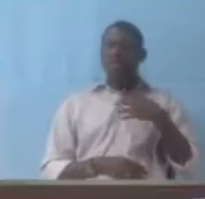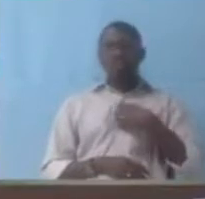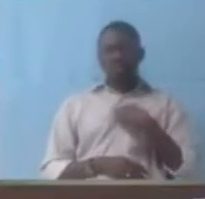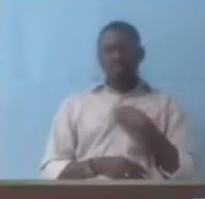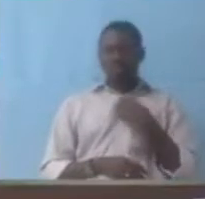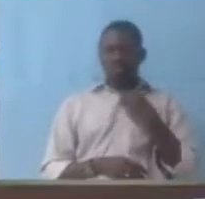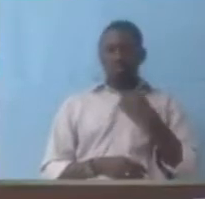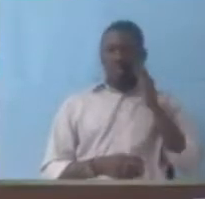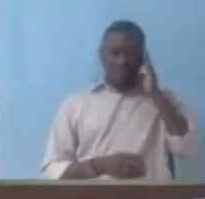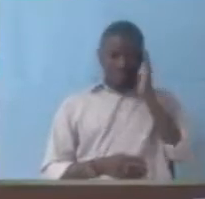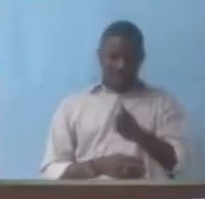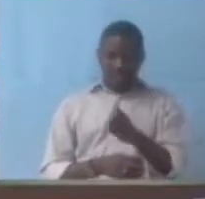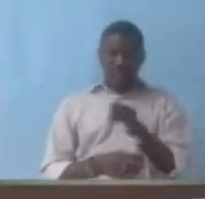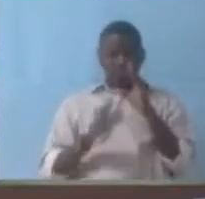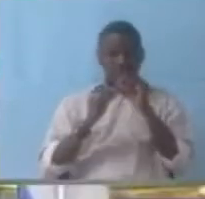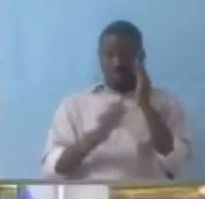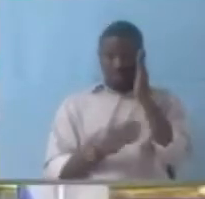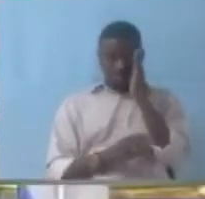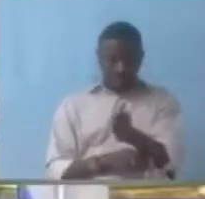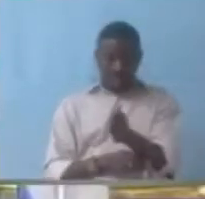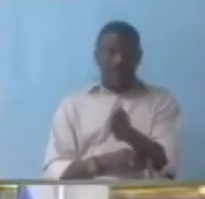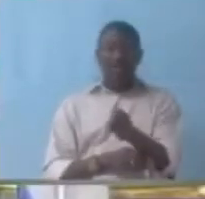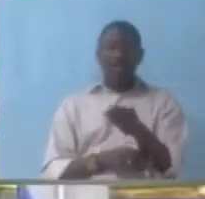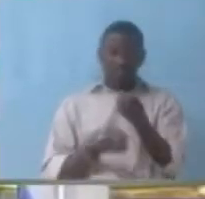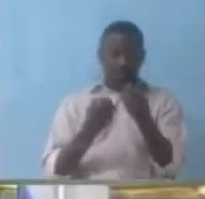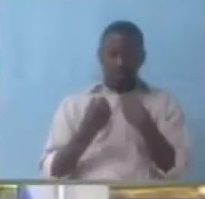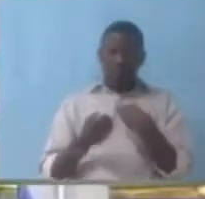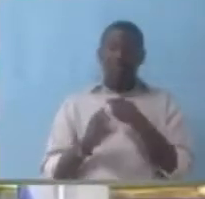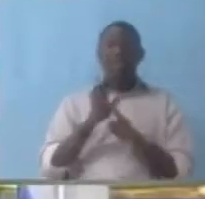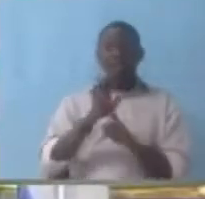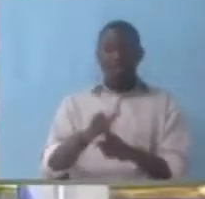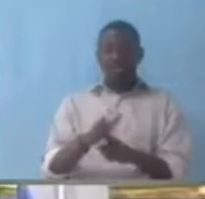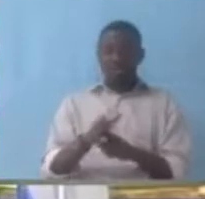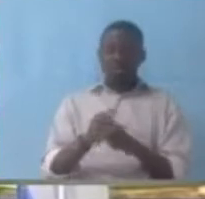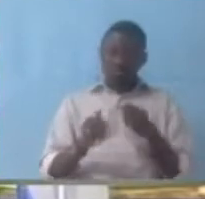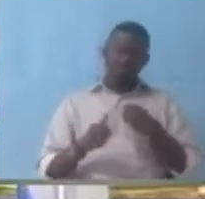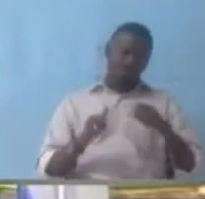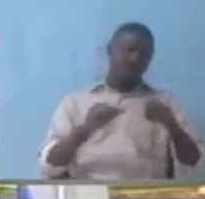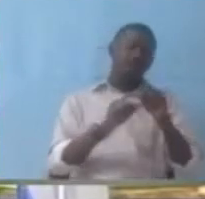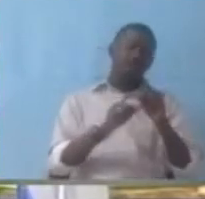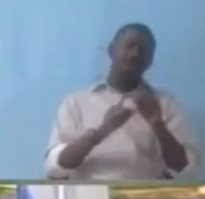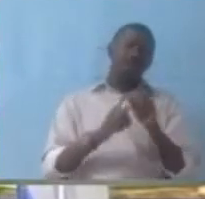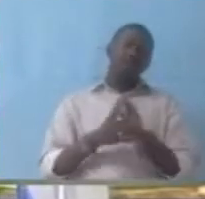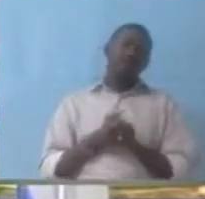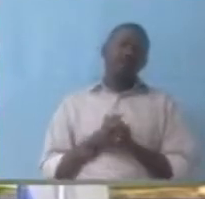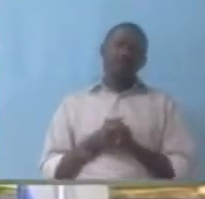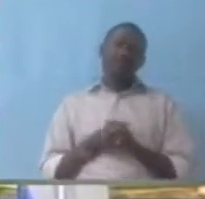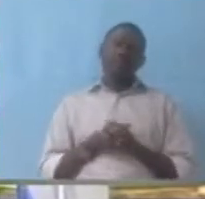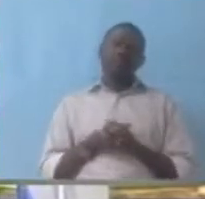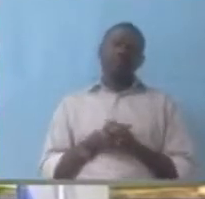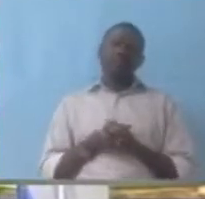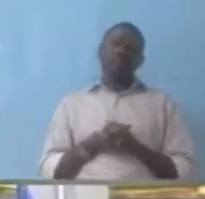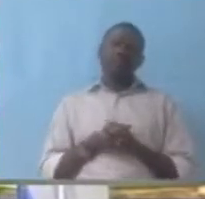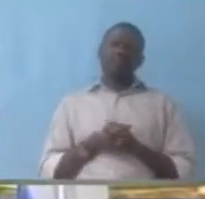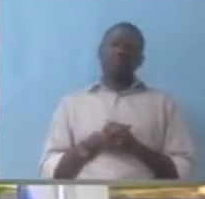you to address them directly and then perhaps give us an explanation or some context. Amulundam vele ko nyininkaro nyibe jenke kan nyininkaro nyene